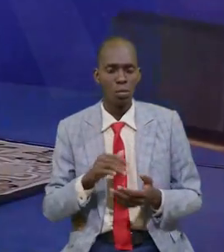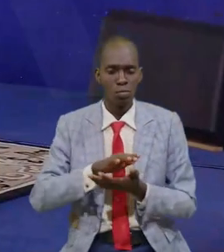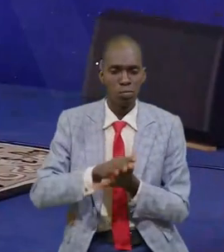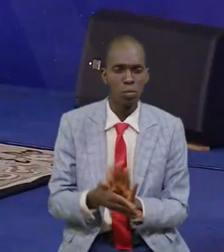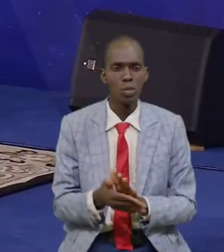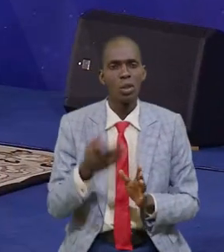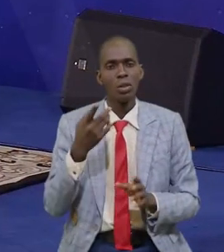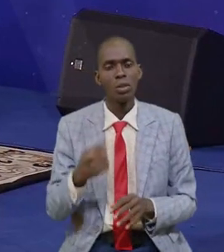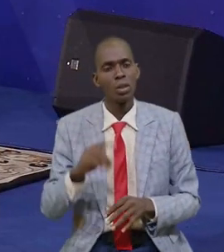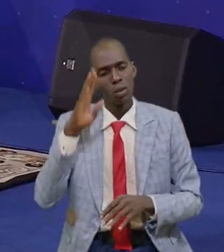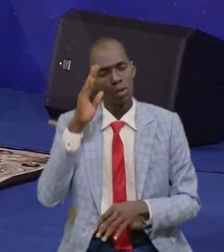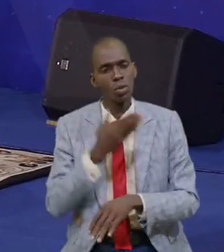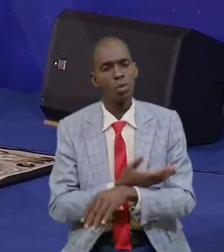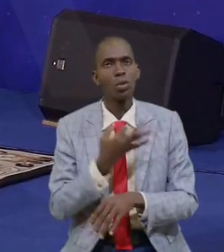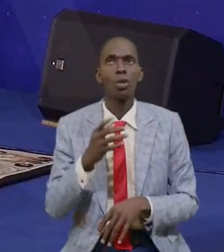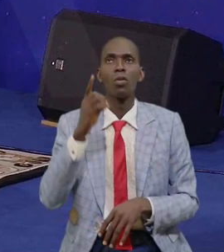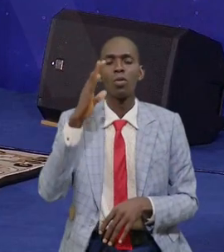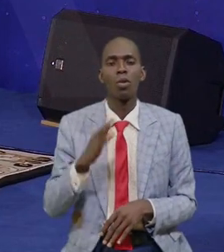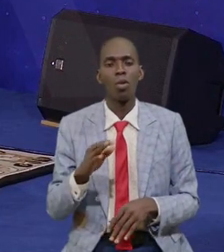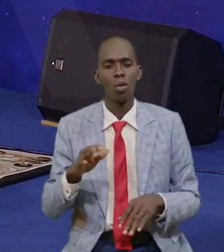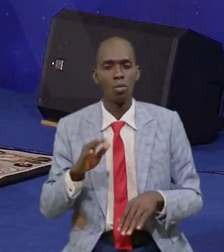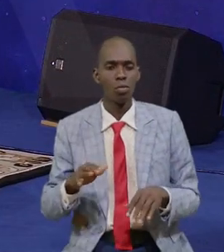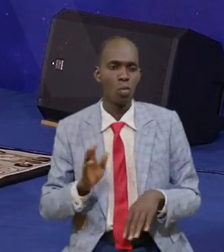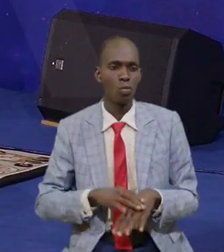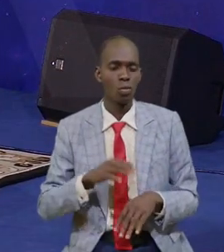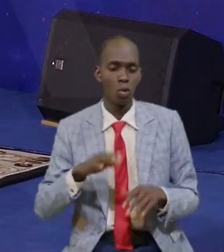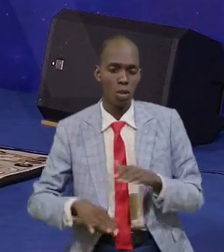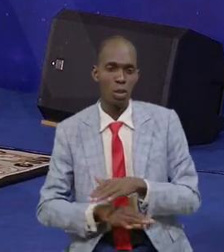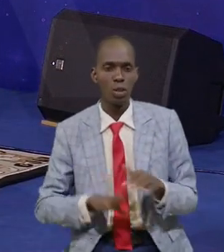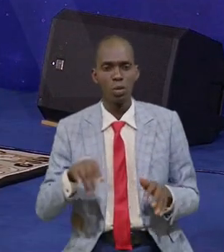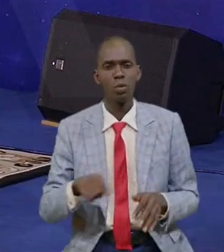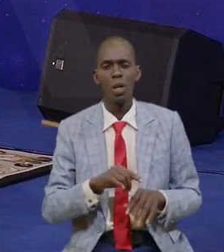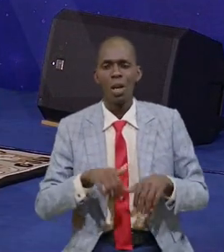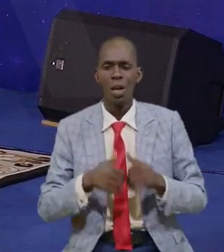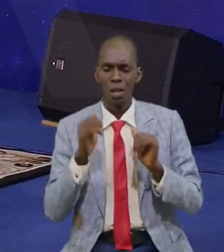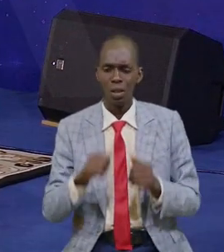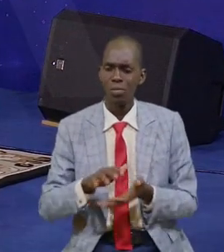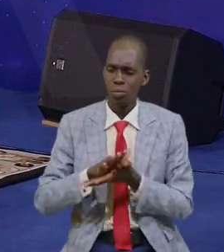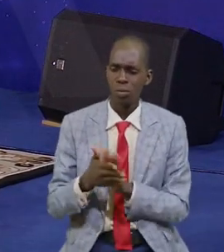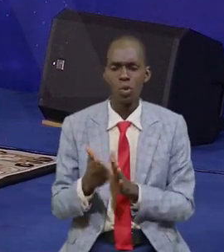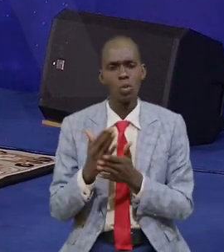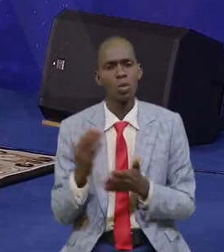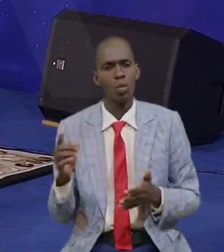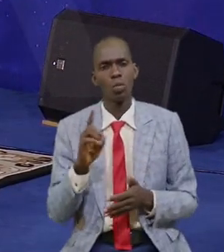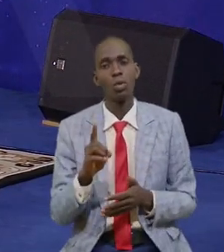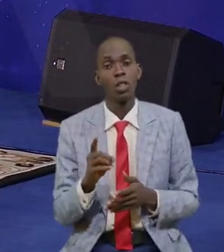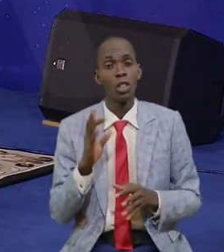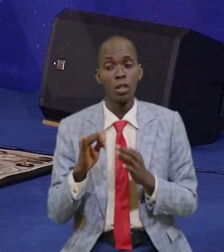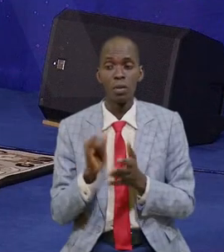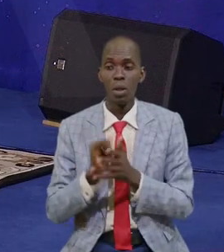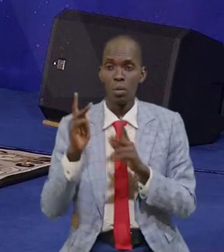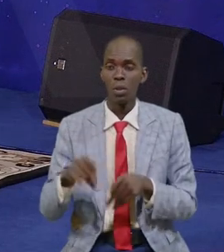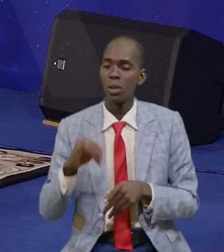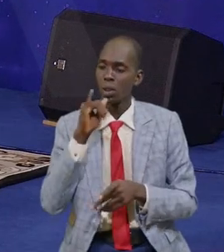Son of God. How do you tread somebody under your foot? He's standing before you. He's pleading,